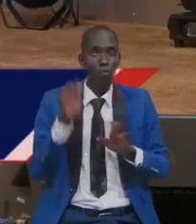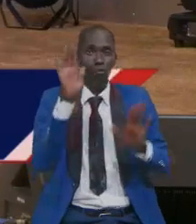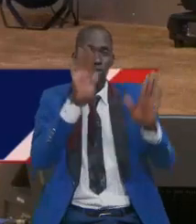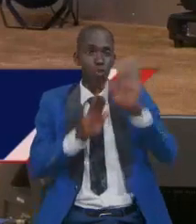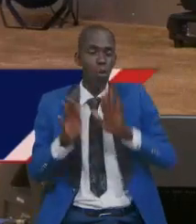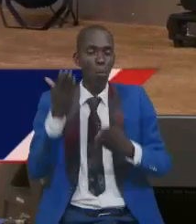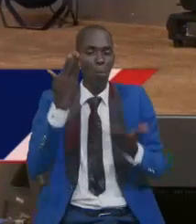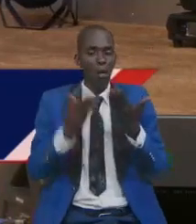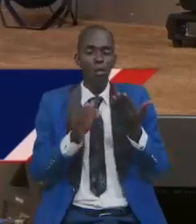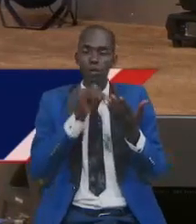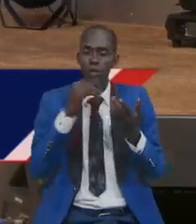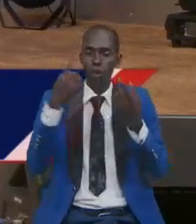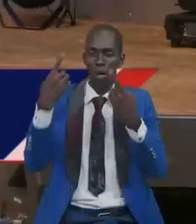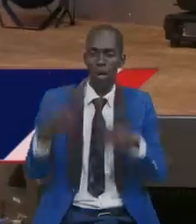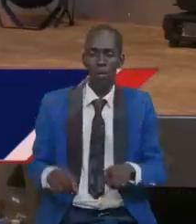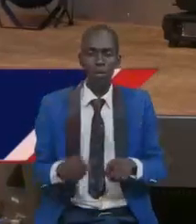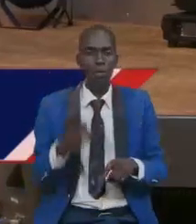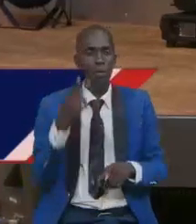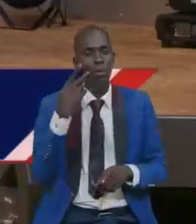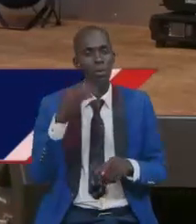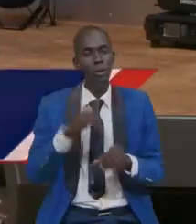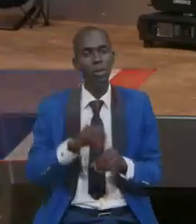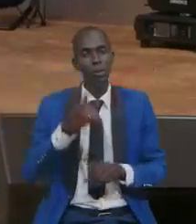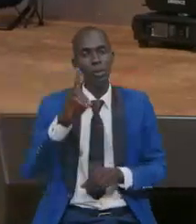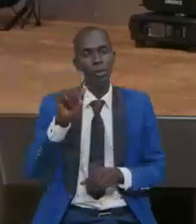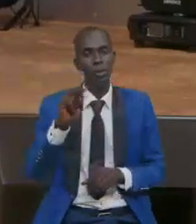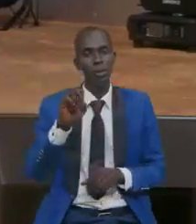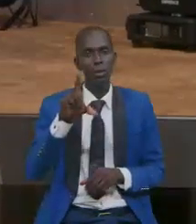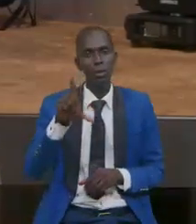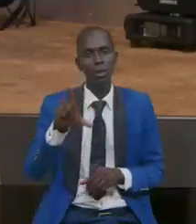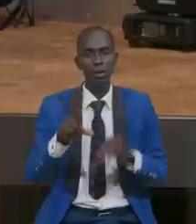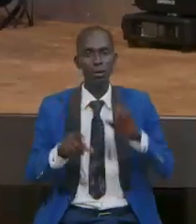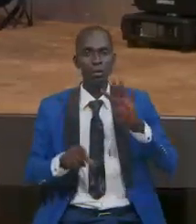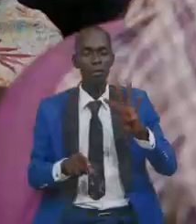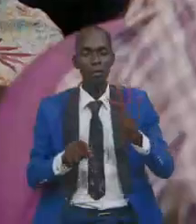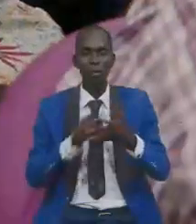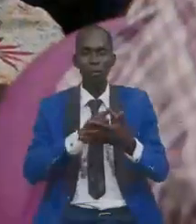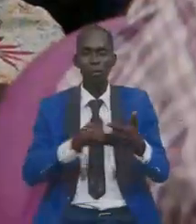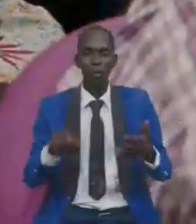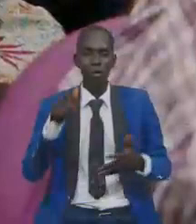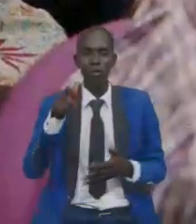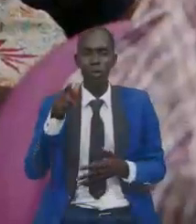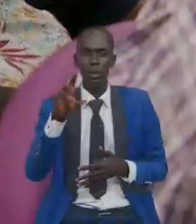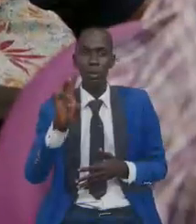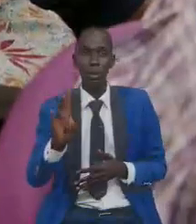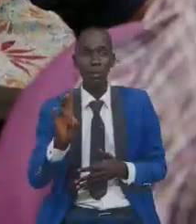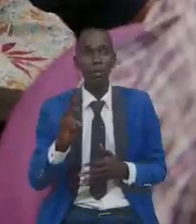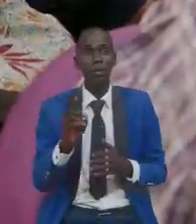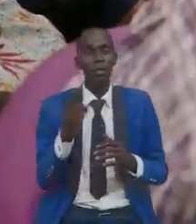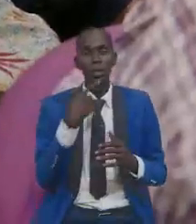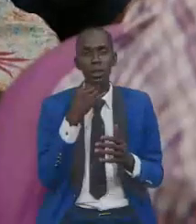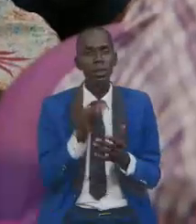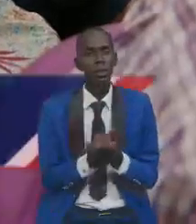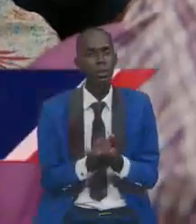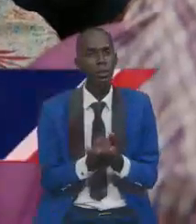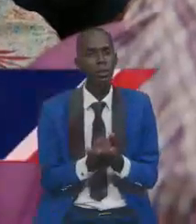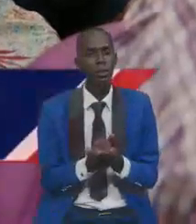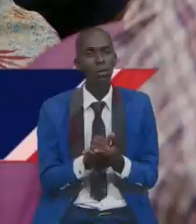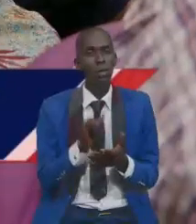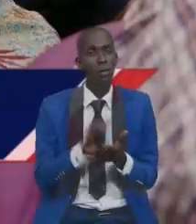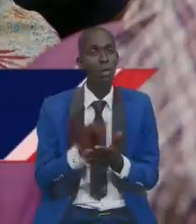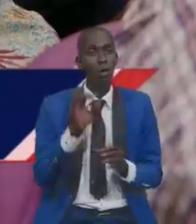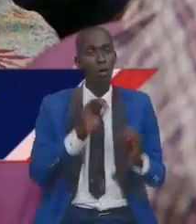It says in Daniel chapter 4, verse 27, it says, wherefore, O king, let